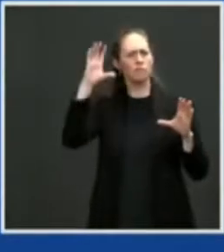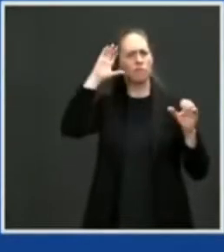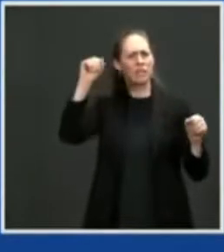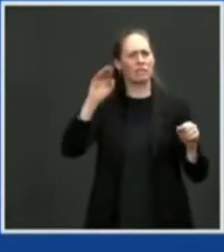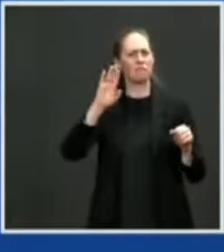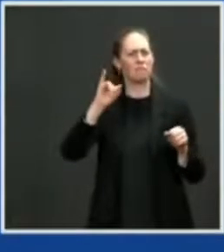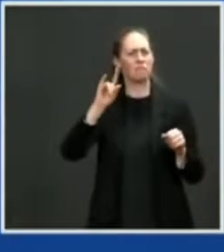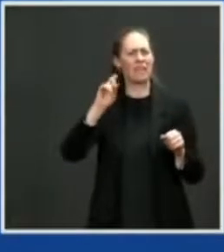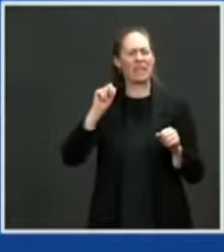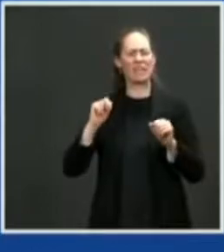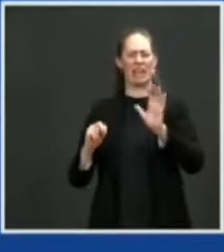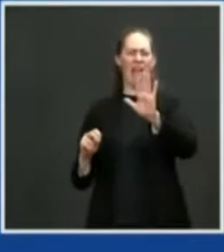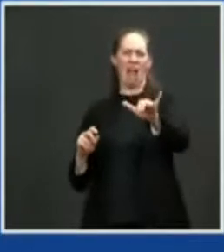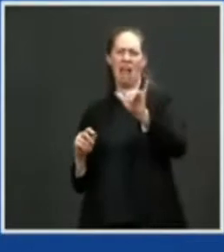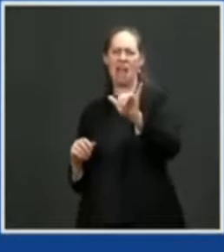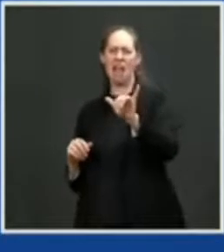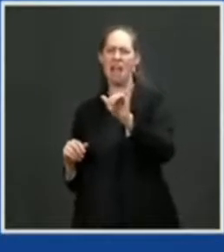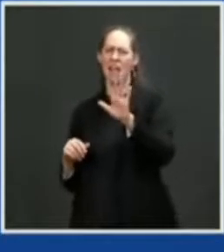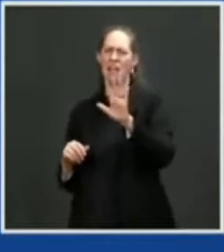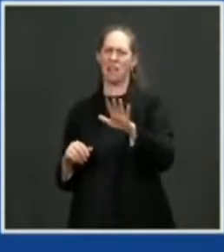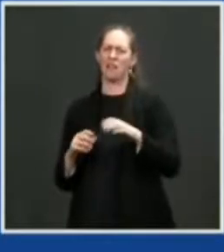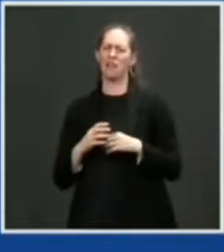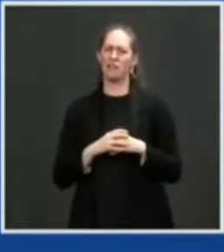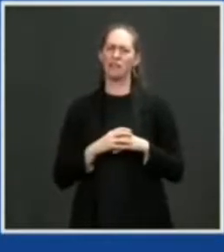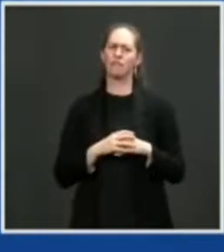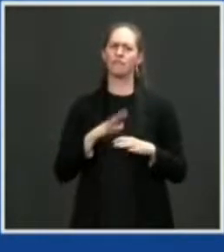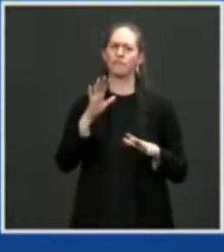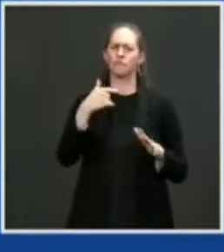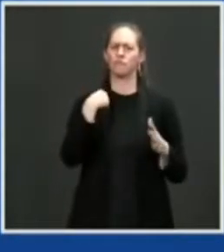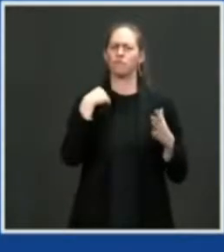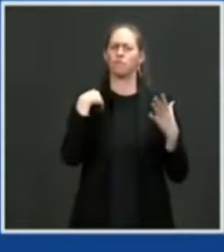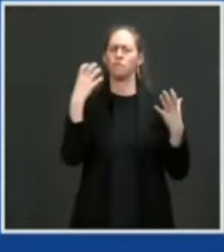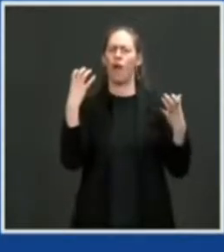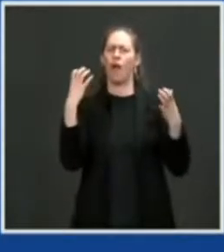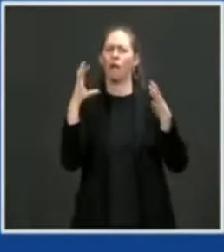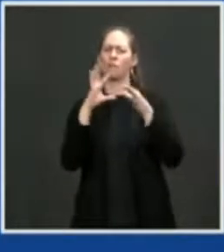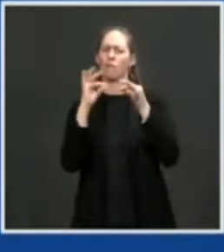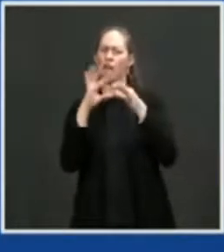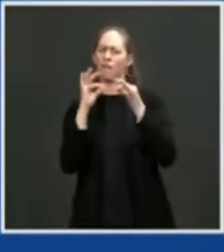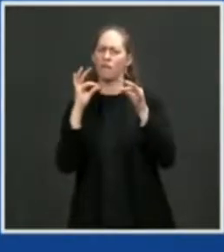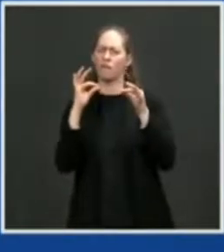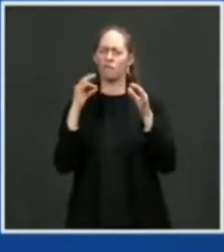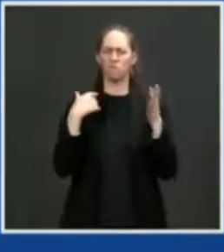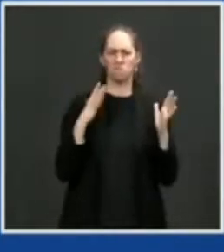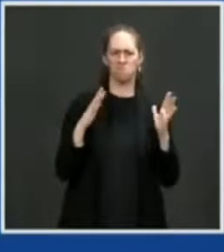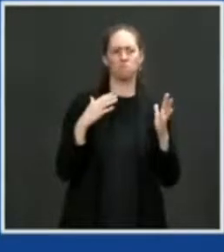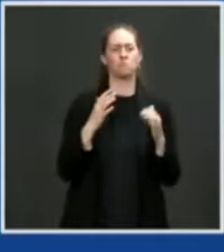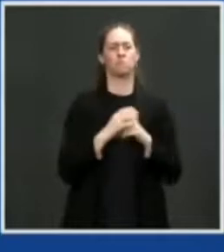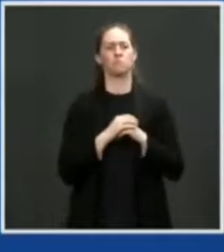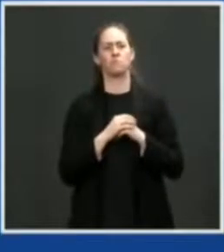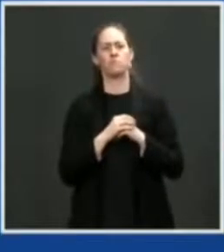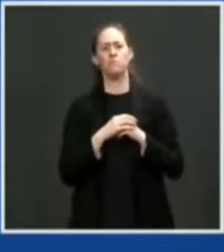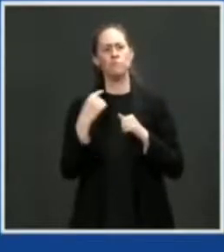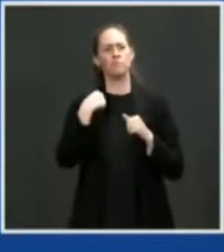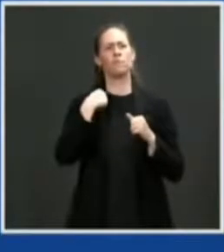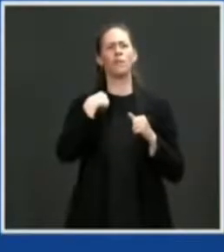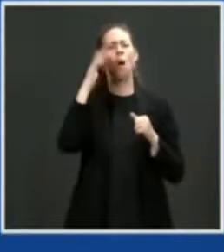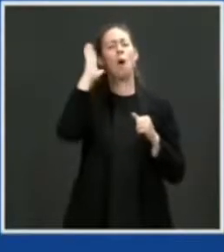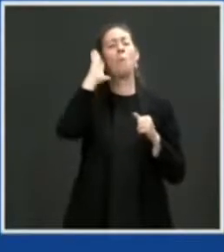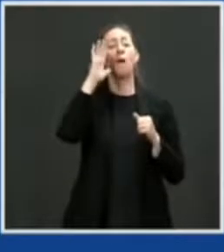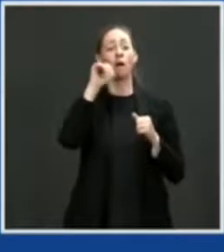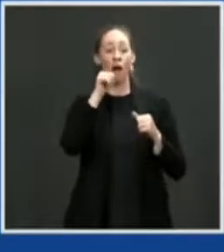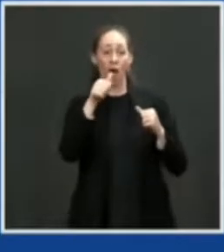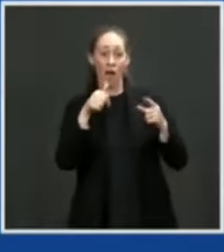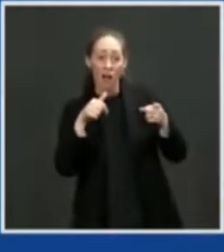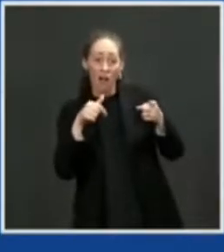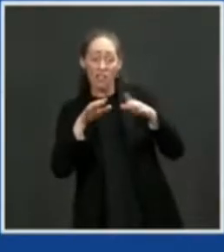The idea that I'm going to say, which I would never do, that if an unaccompanied child ends up at the border, we're just going to let